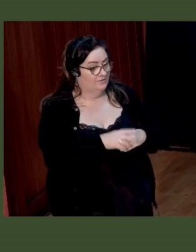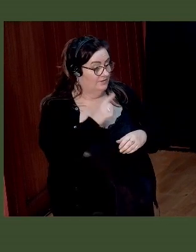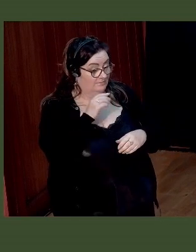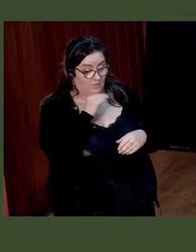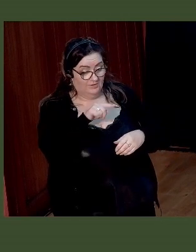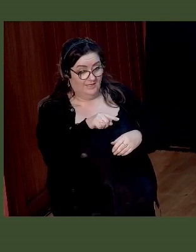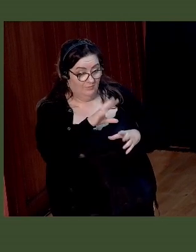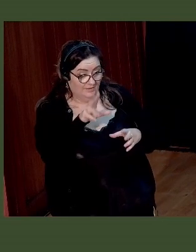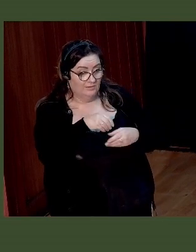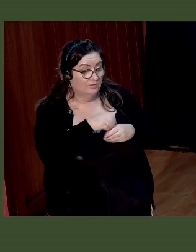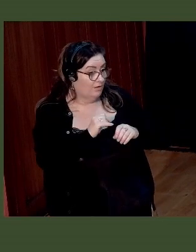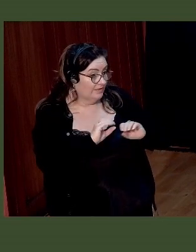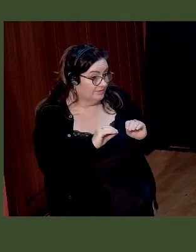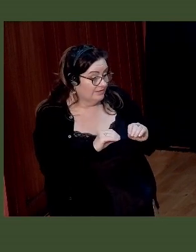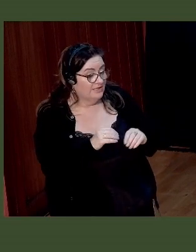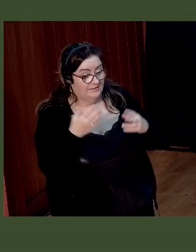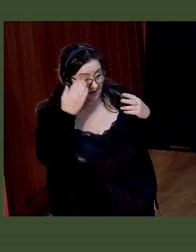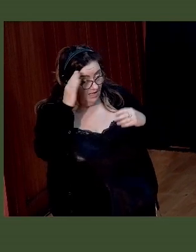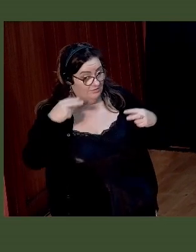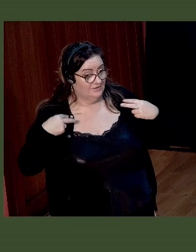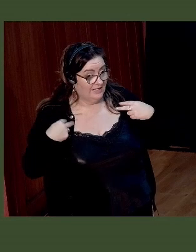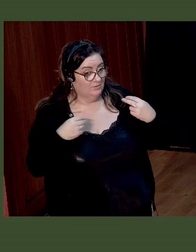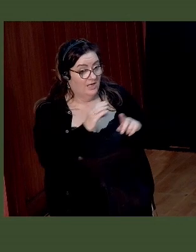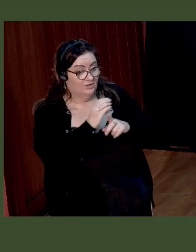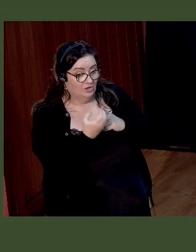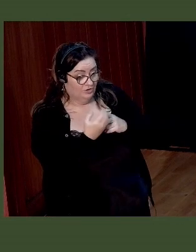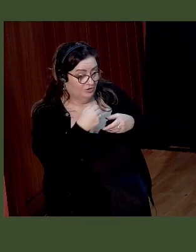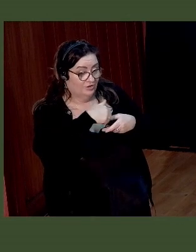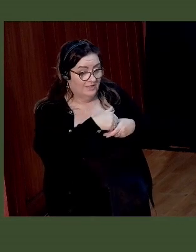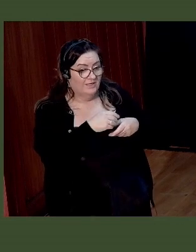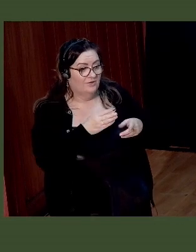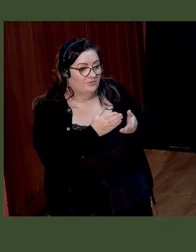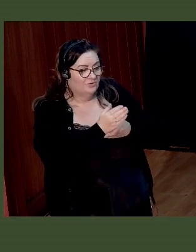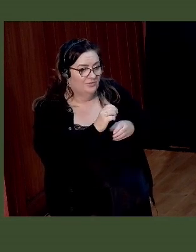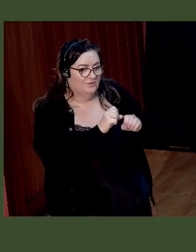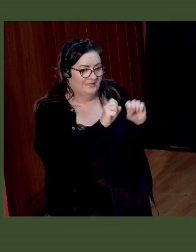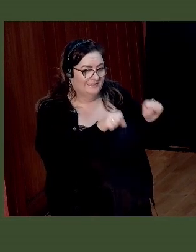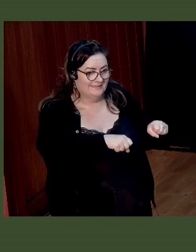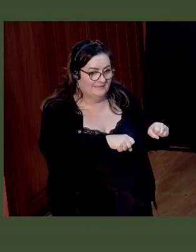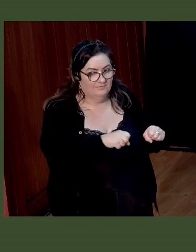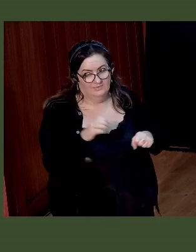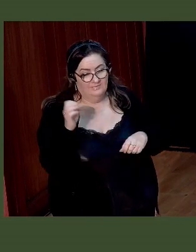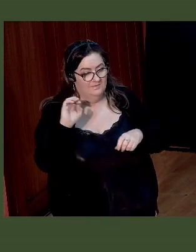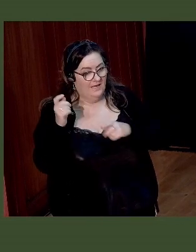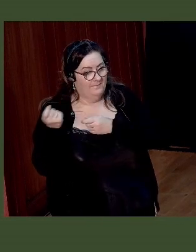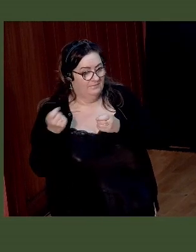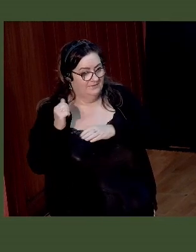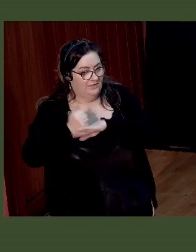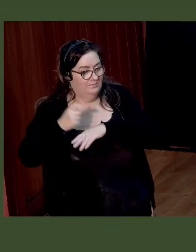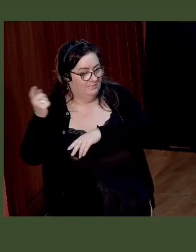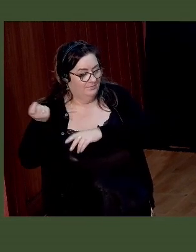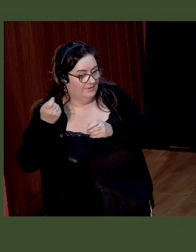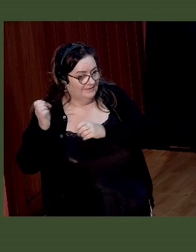Education, if Irish language and culture were harmed through the education system implemented by the English government, the new